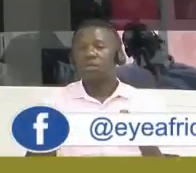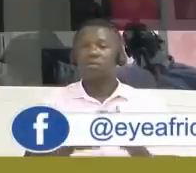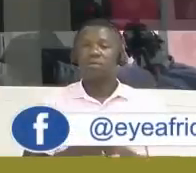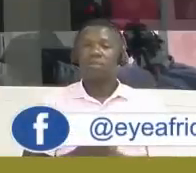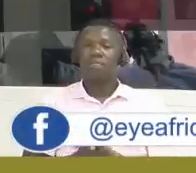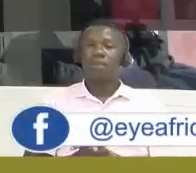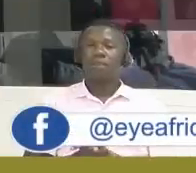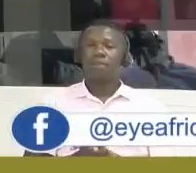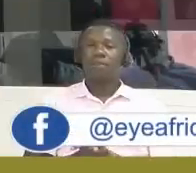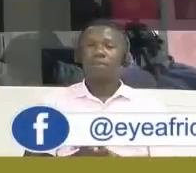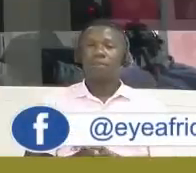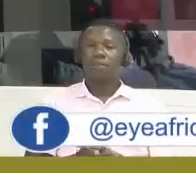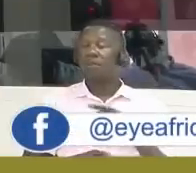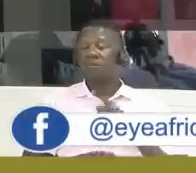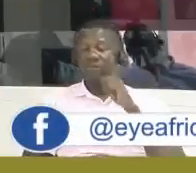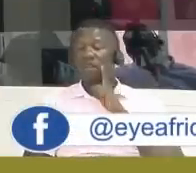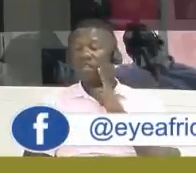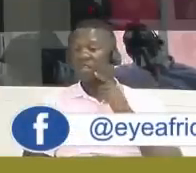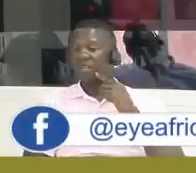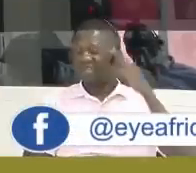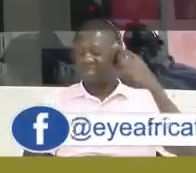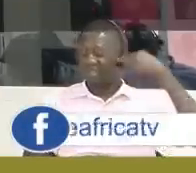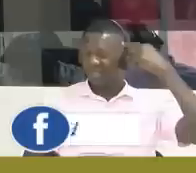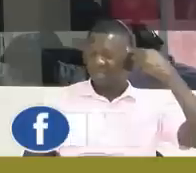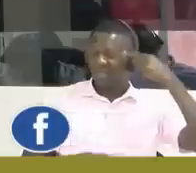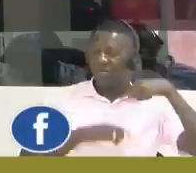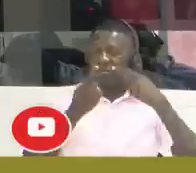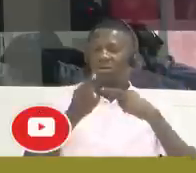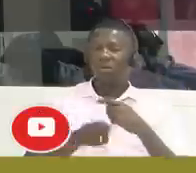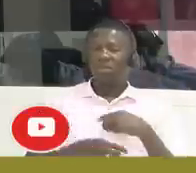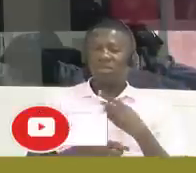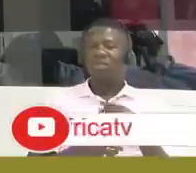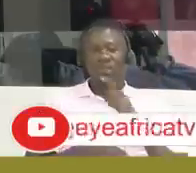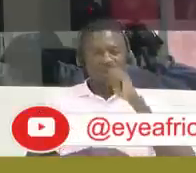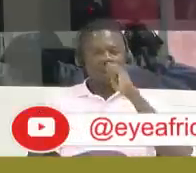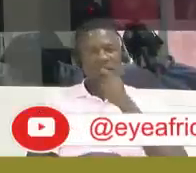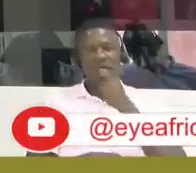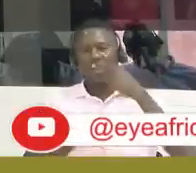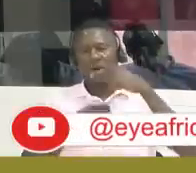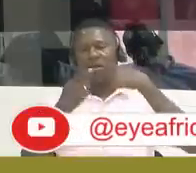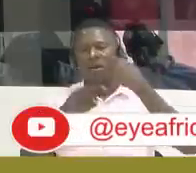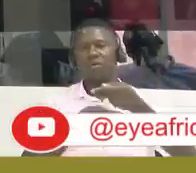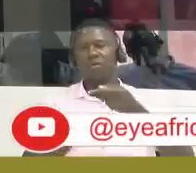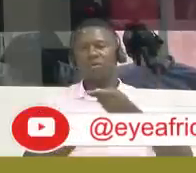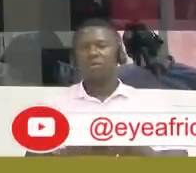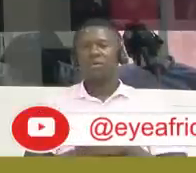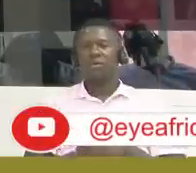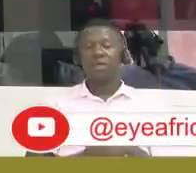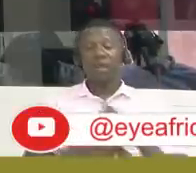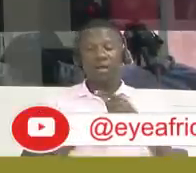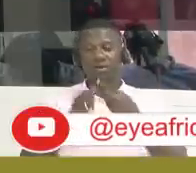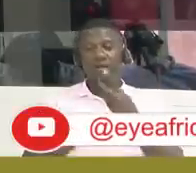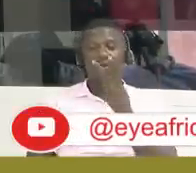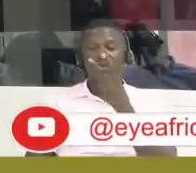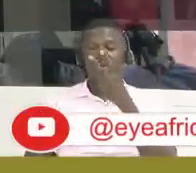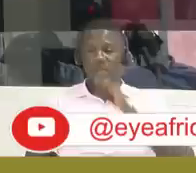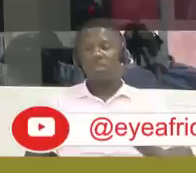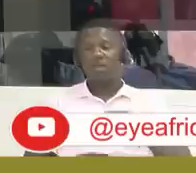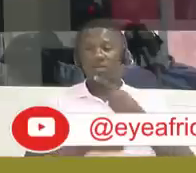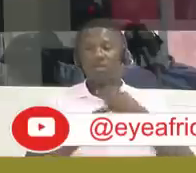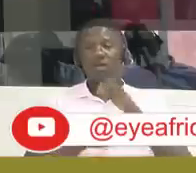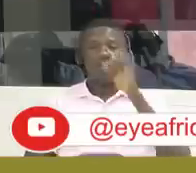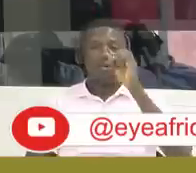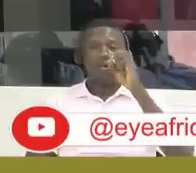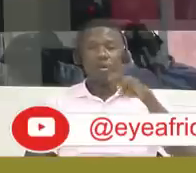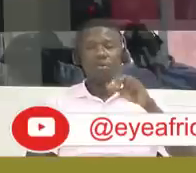his father think about that until he even also died. He died after two years after Omar's death.